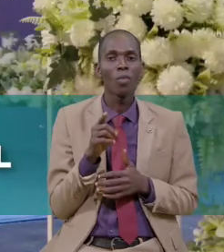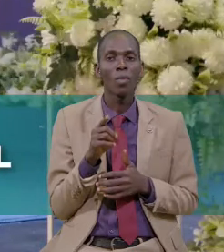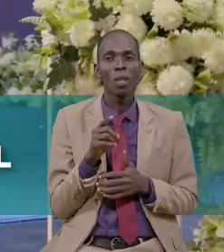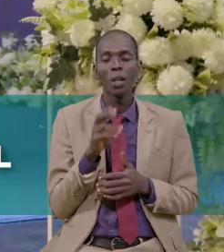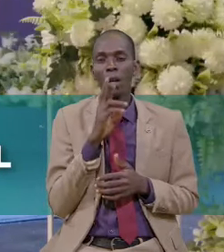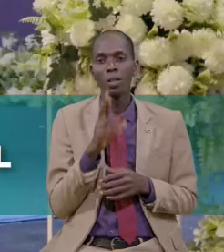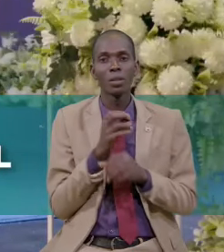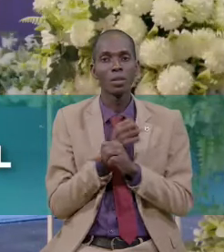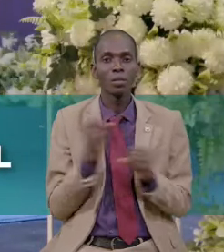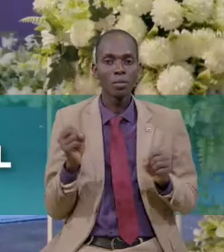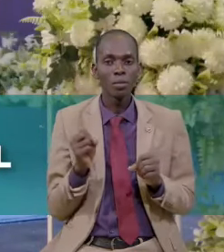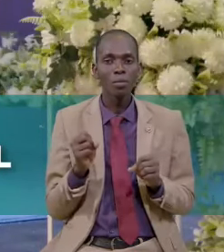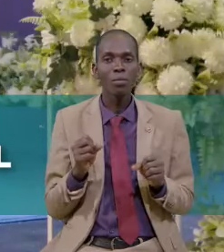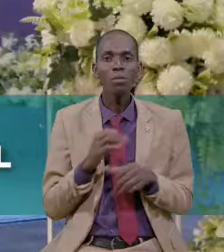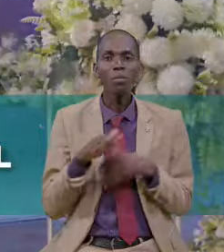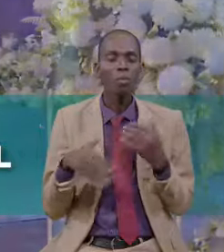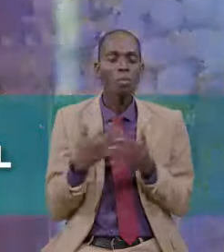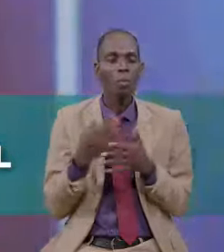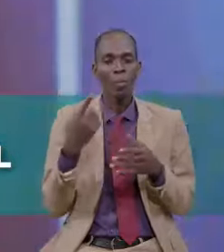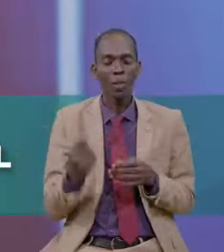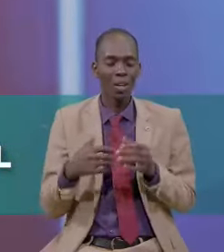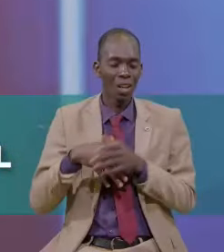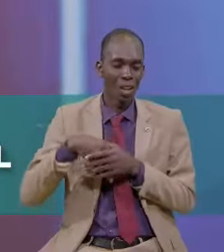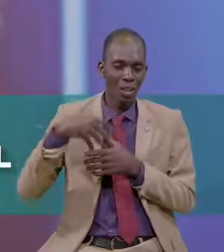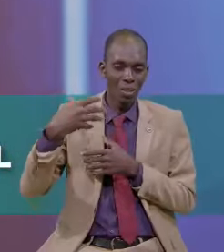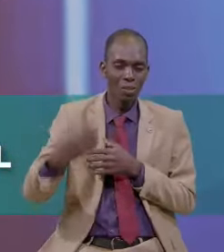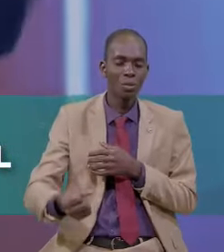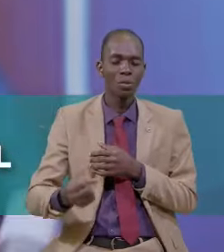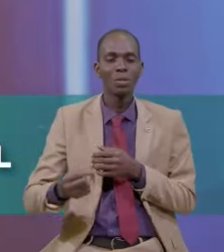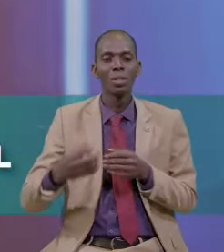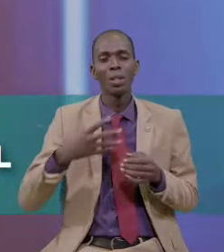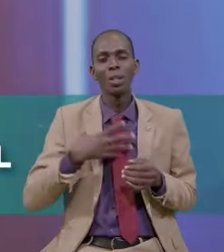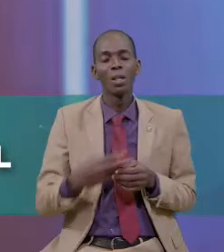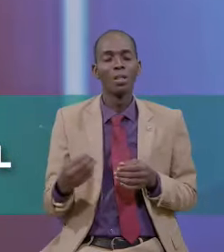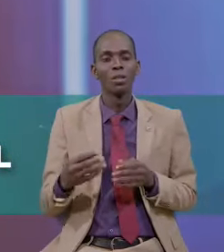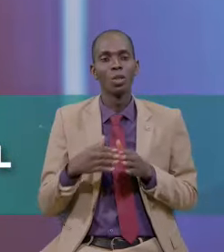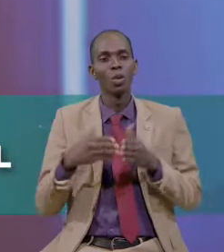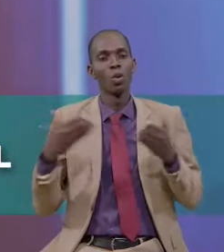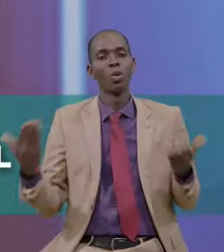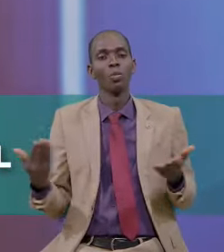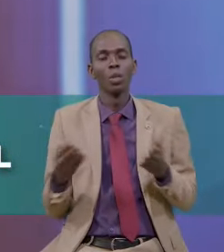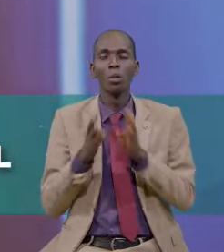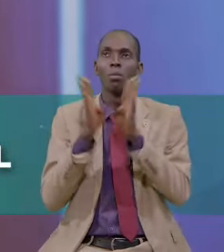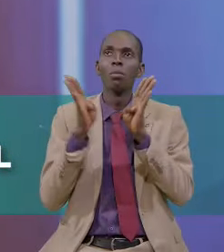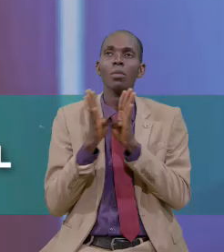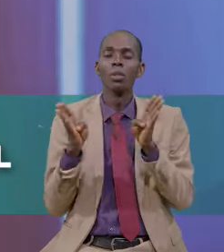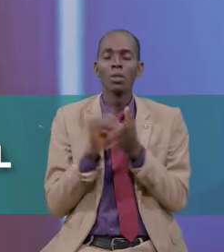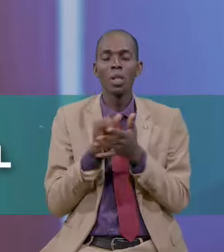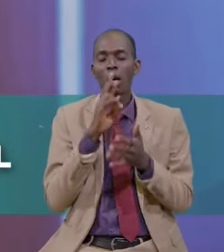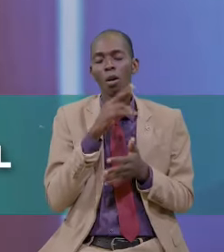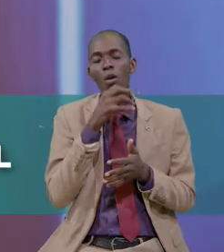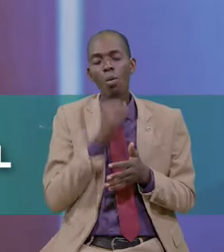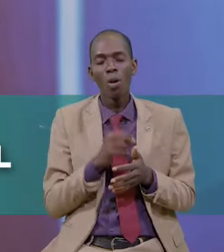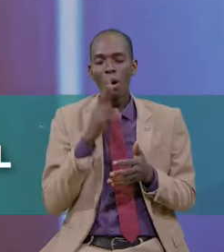outward, external branches and fruits are cleared away. You're sanctified. The root,